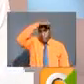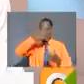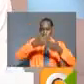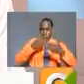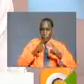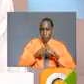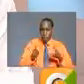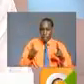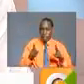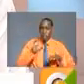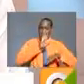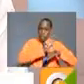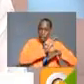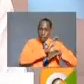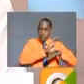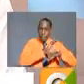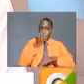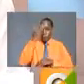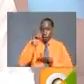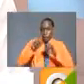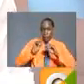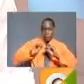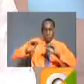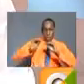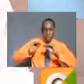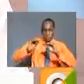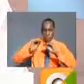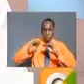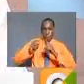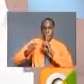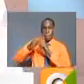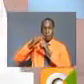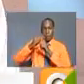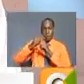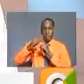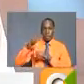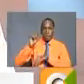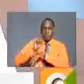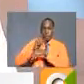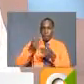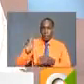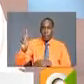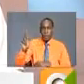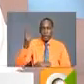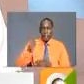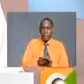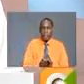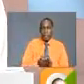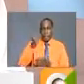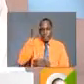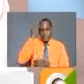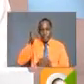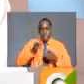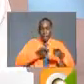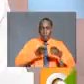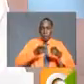before they start their own churches so that they can teach the correct doctrine. Here in Kenya, we toyed with the idea of